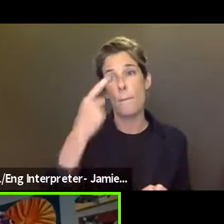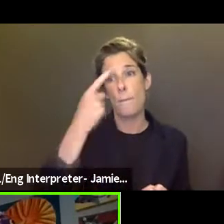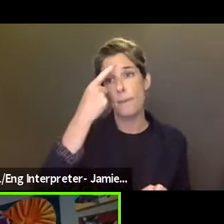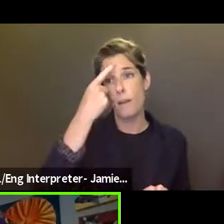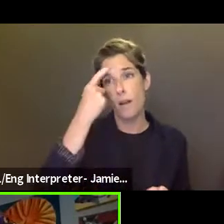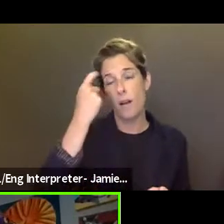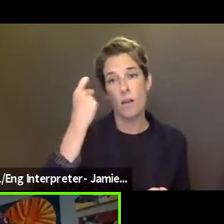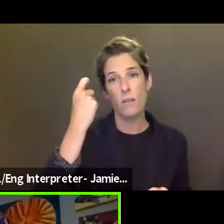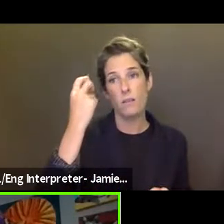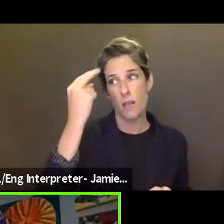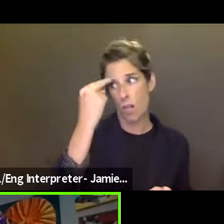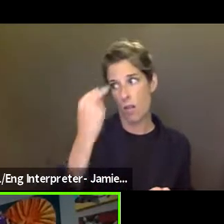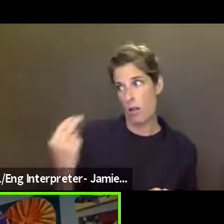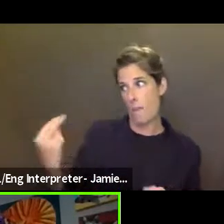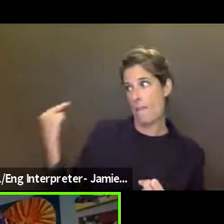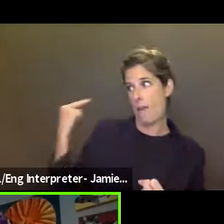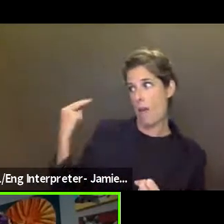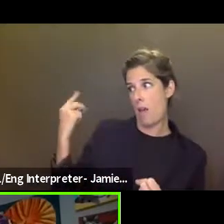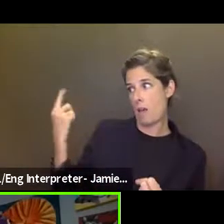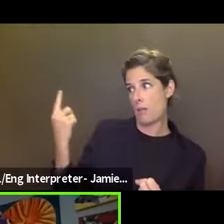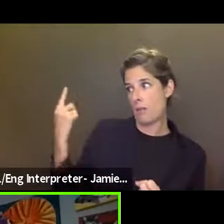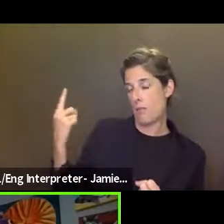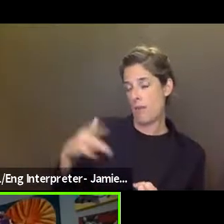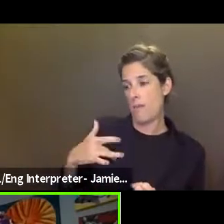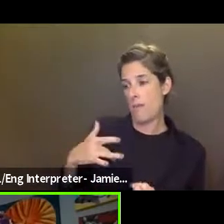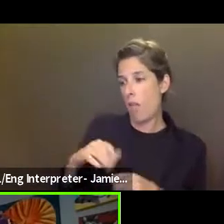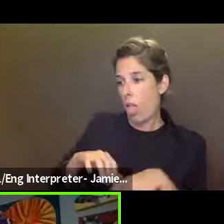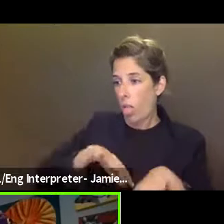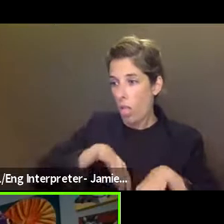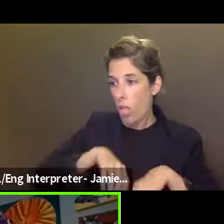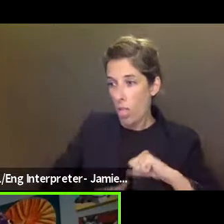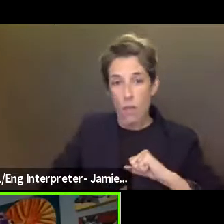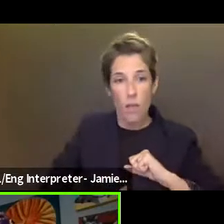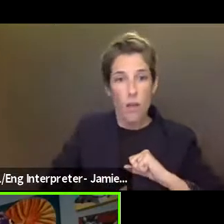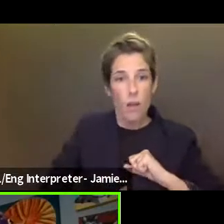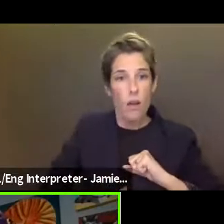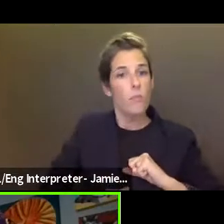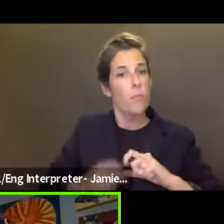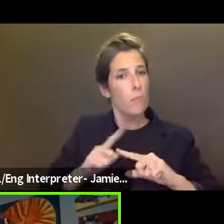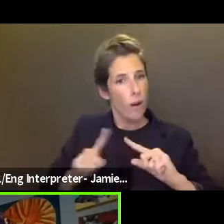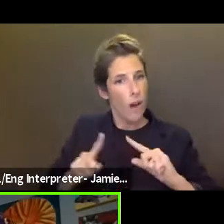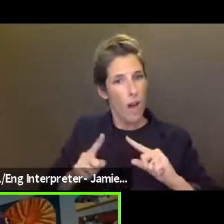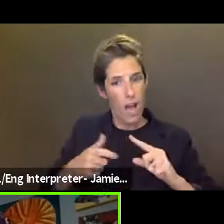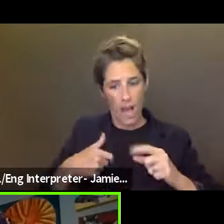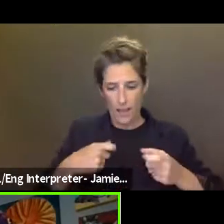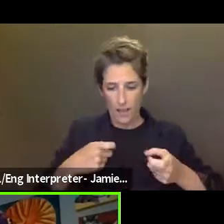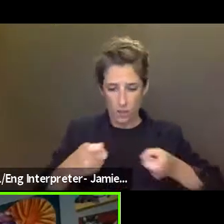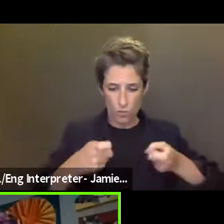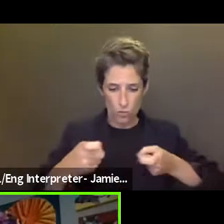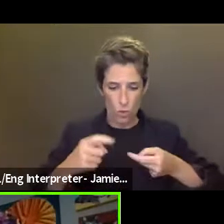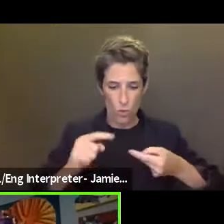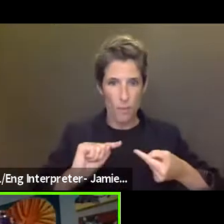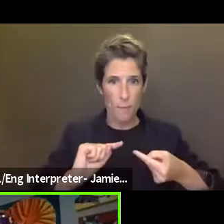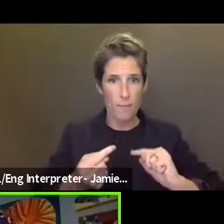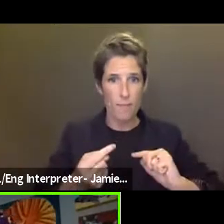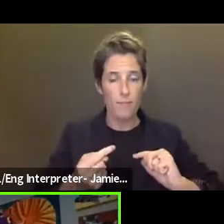experiences, but then I just find other ways to do things and try to deal with the pain the best I can. I use